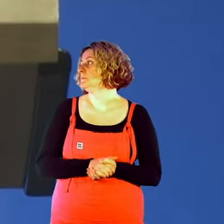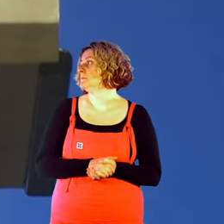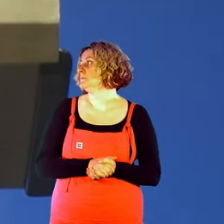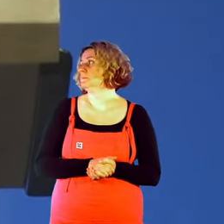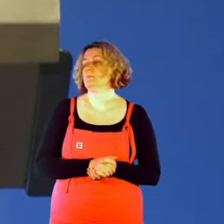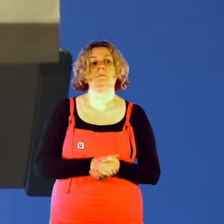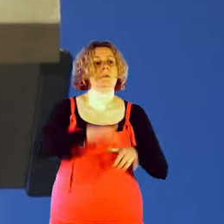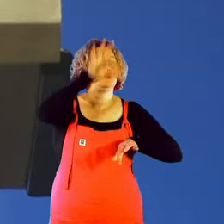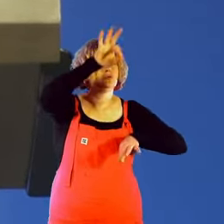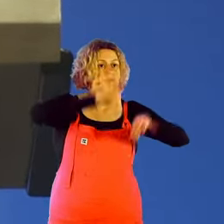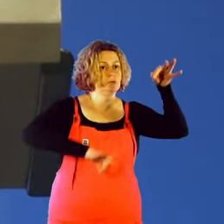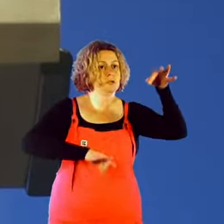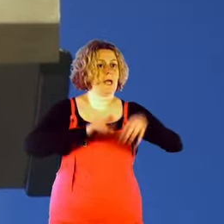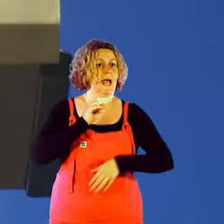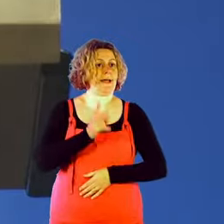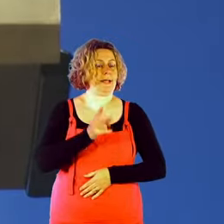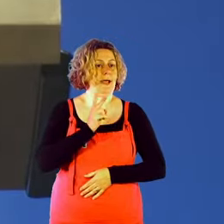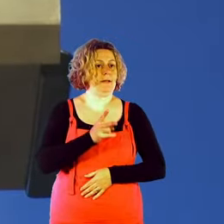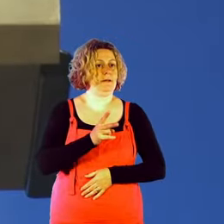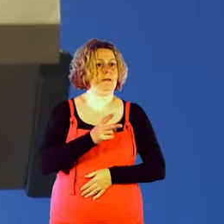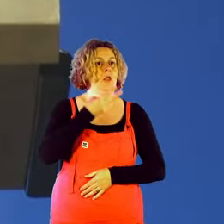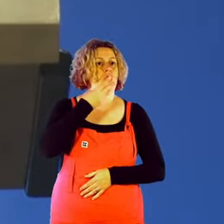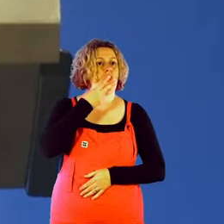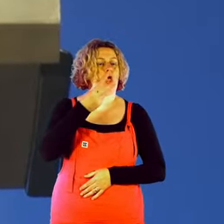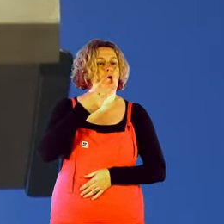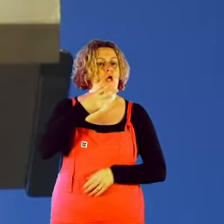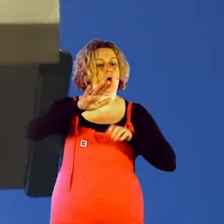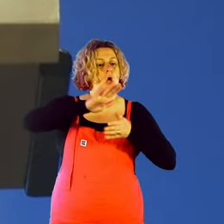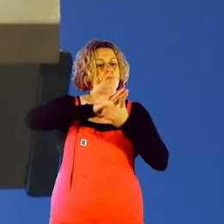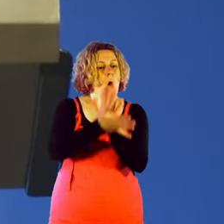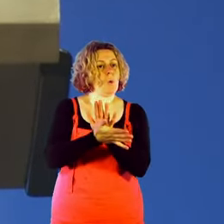we are broken relationally.